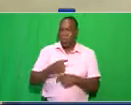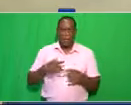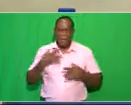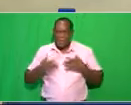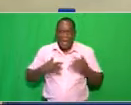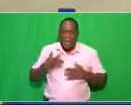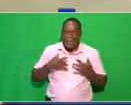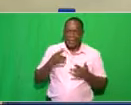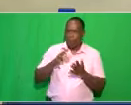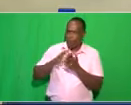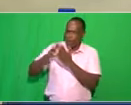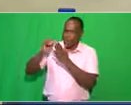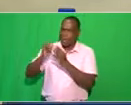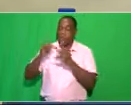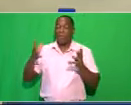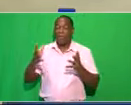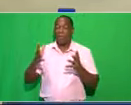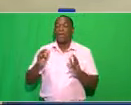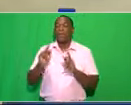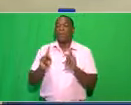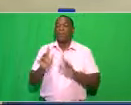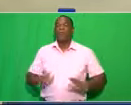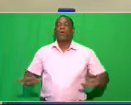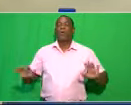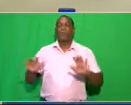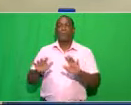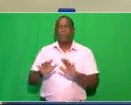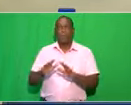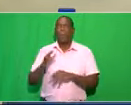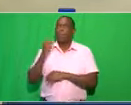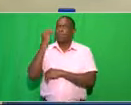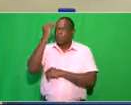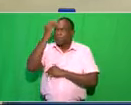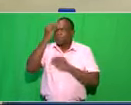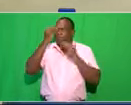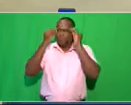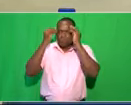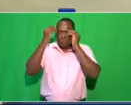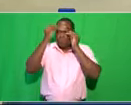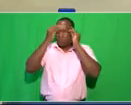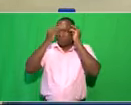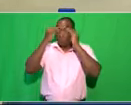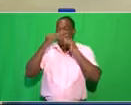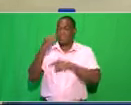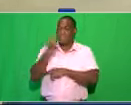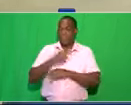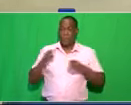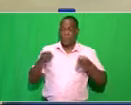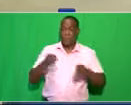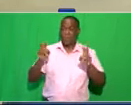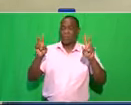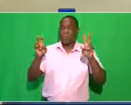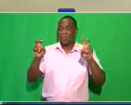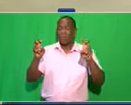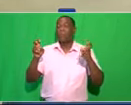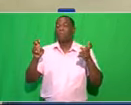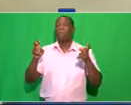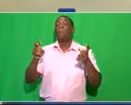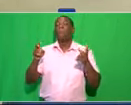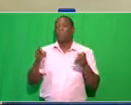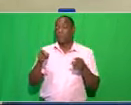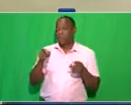given the nation a lot of food for thought. Today we covered topics that allowed you to see into the committee's review